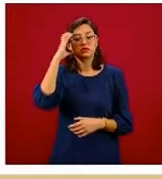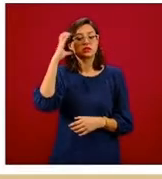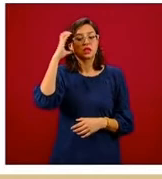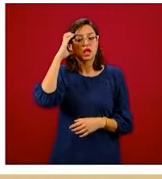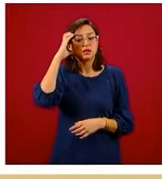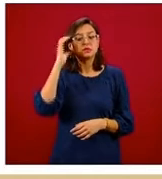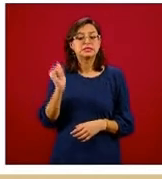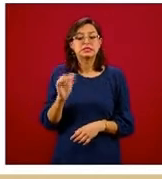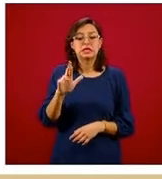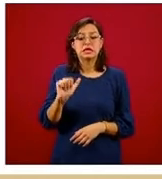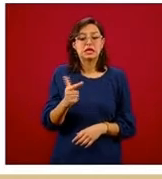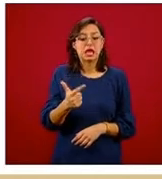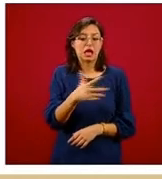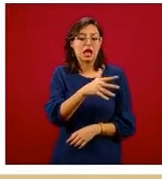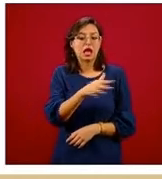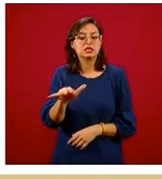that